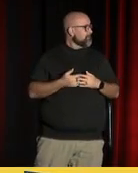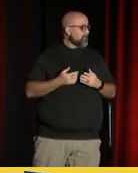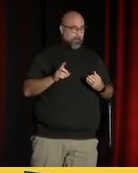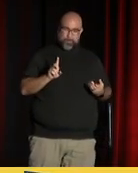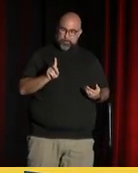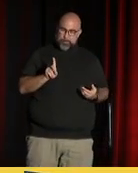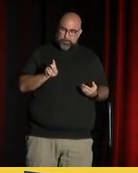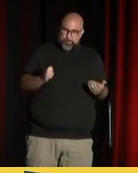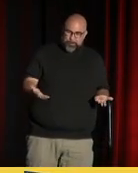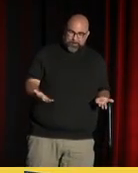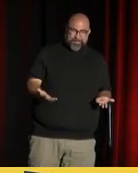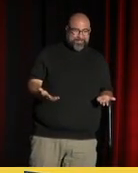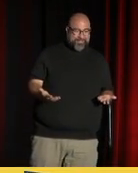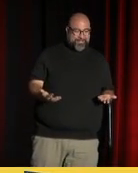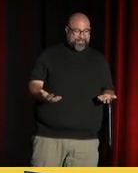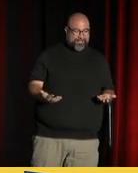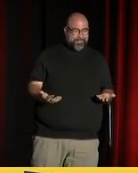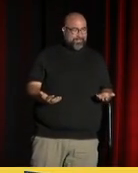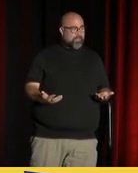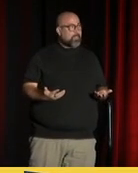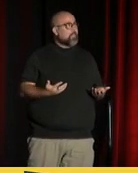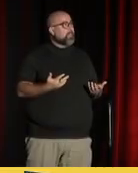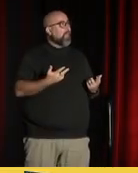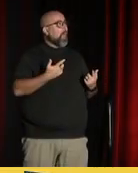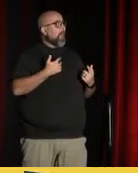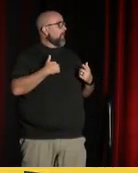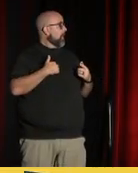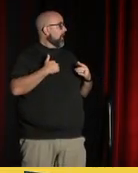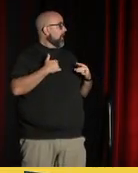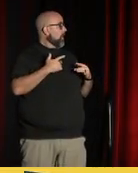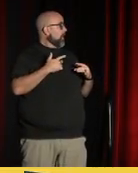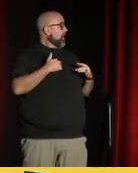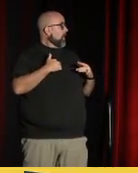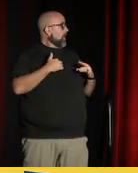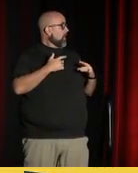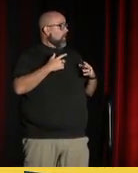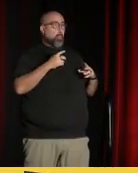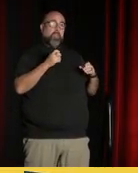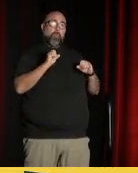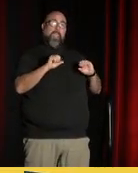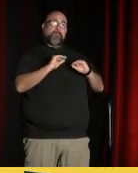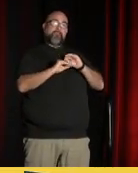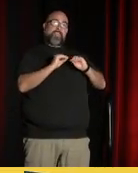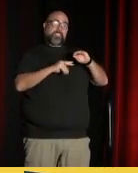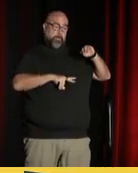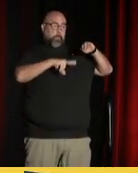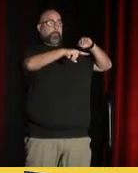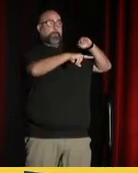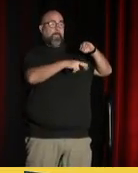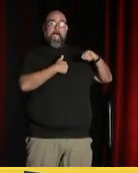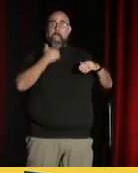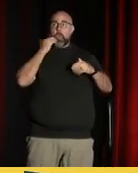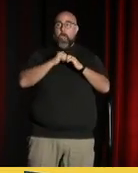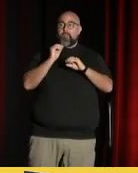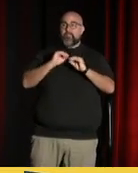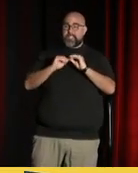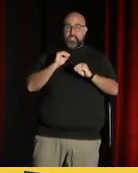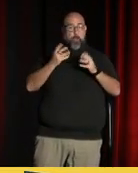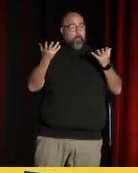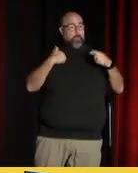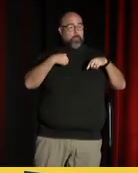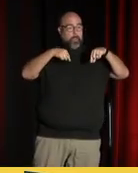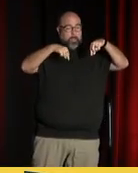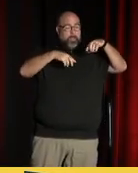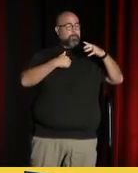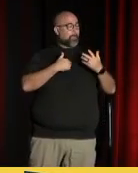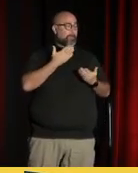Dude. I know how to fix it. You can just cut that. Oh, that is a good idea. Andrew says he knows how to fix it. We can.